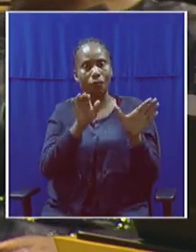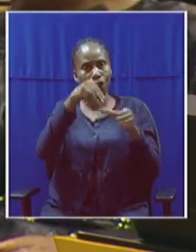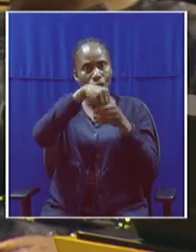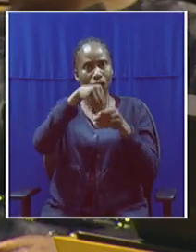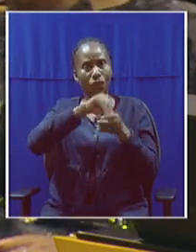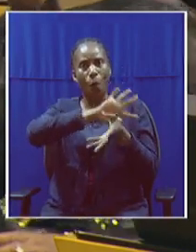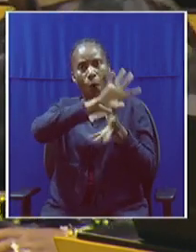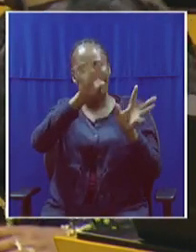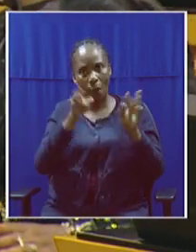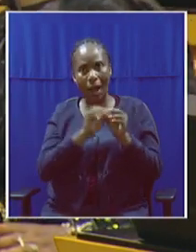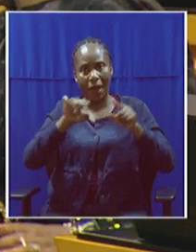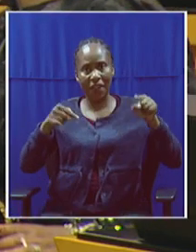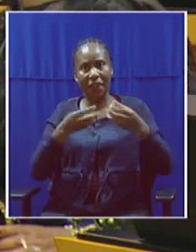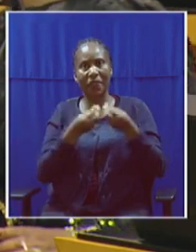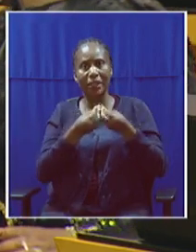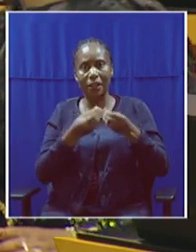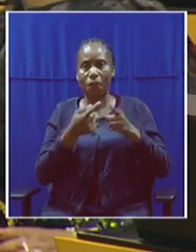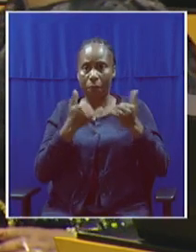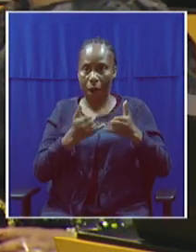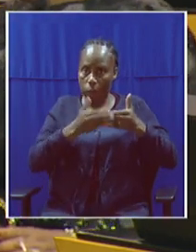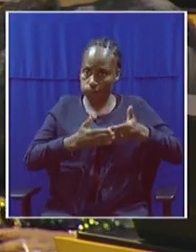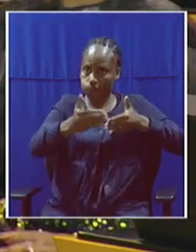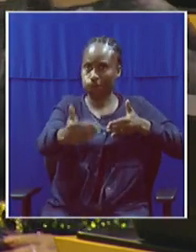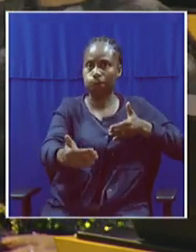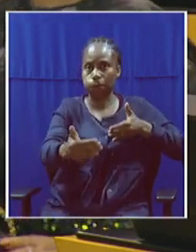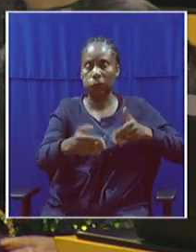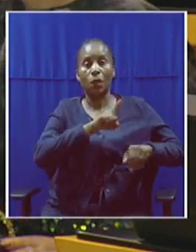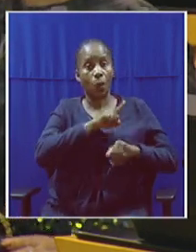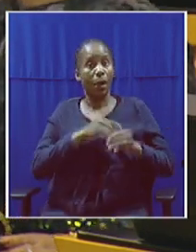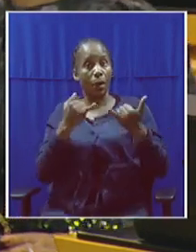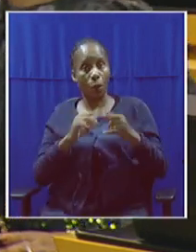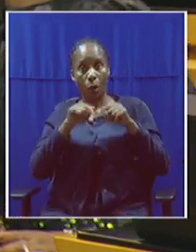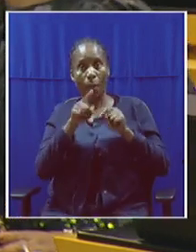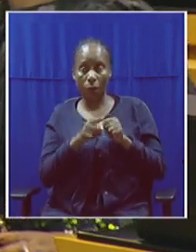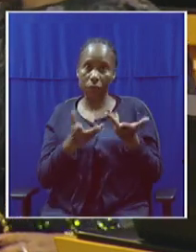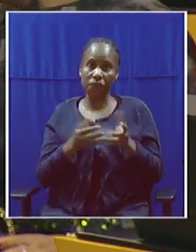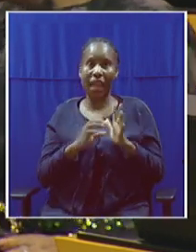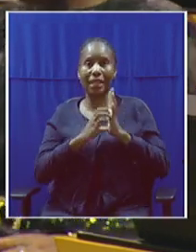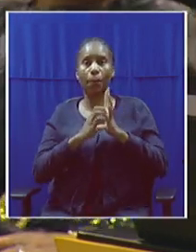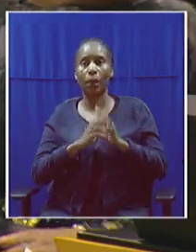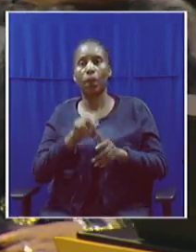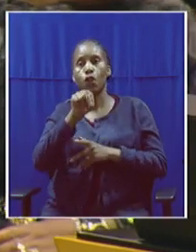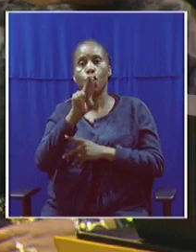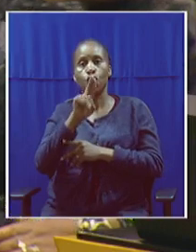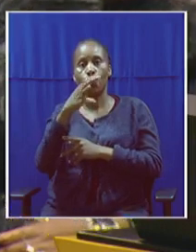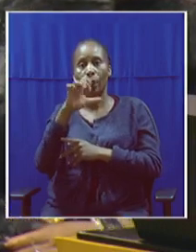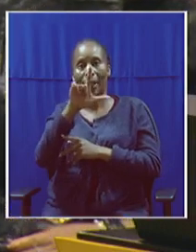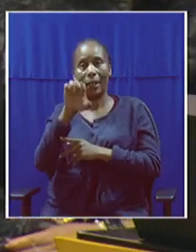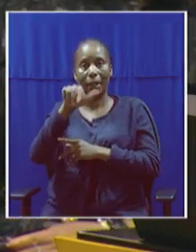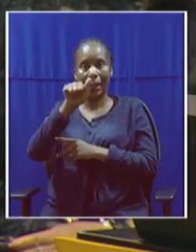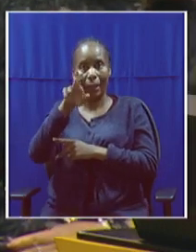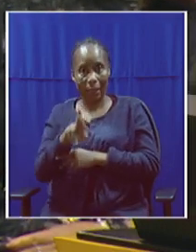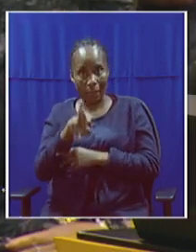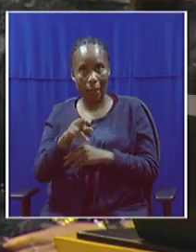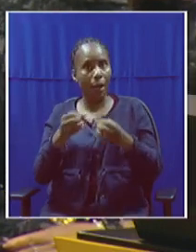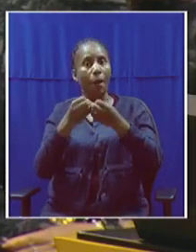other factors and time that's why when you talk about for example nuclear many of the lobes